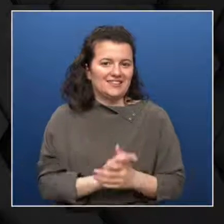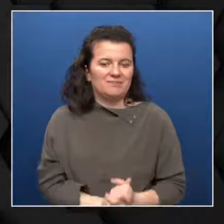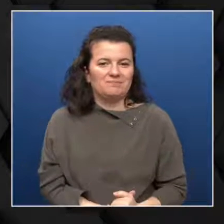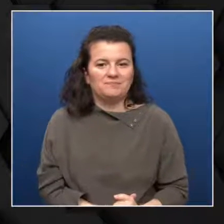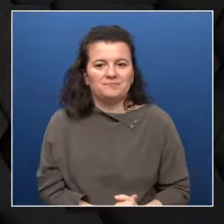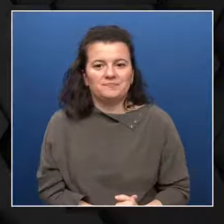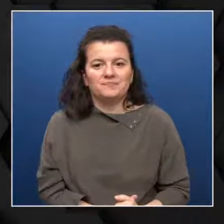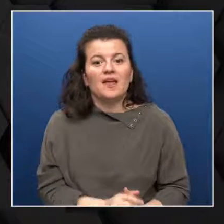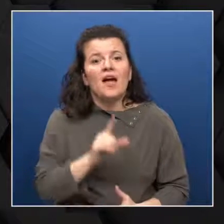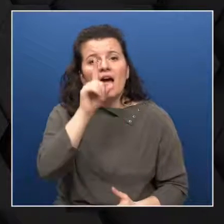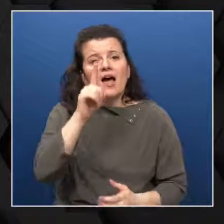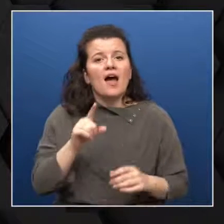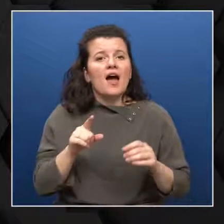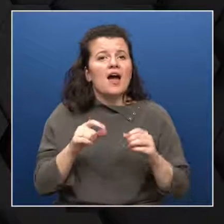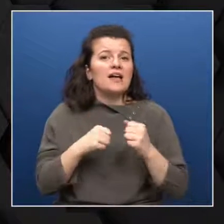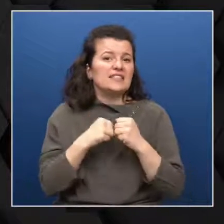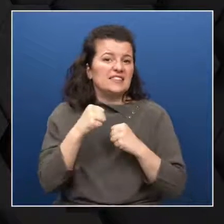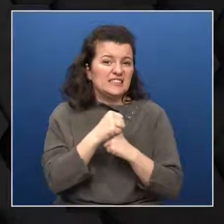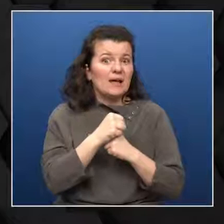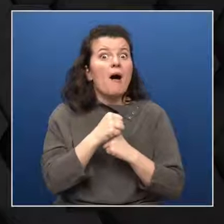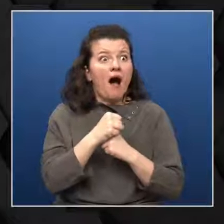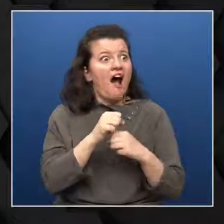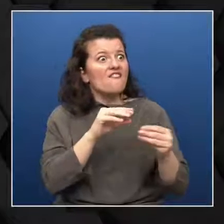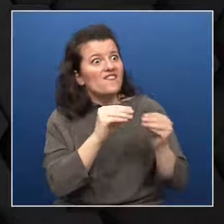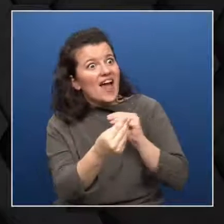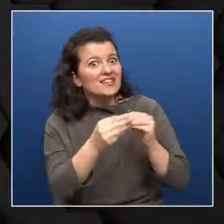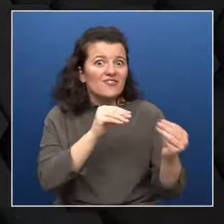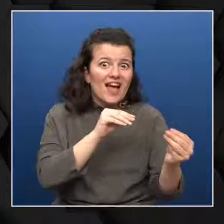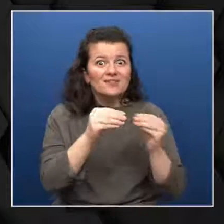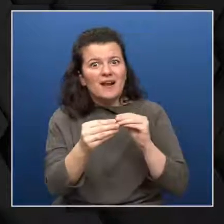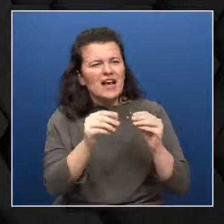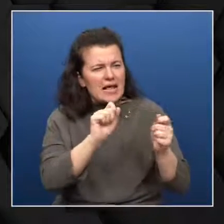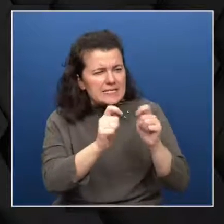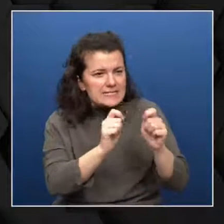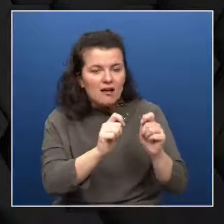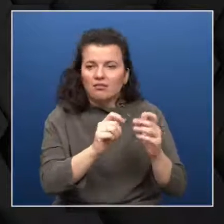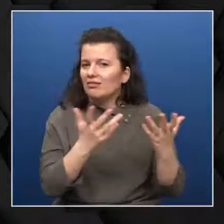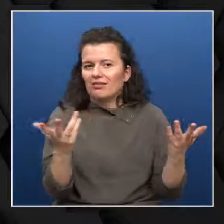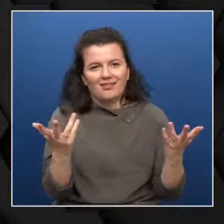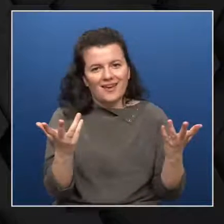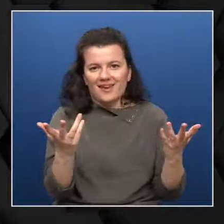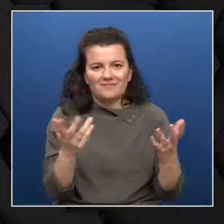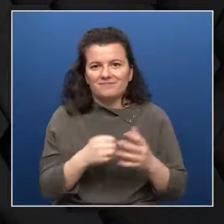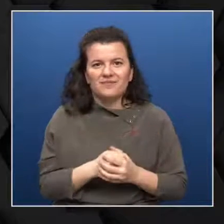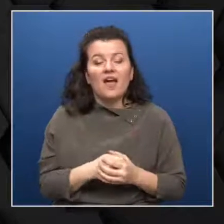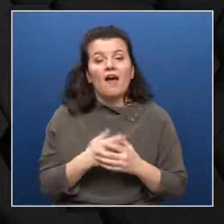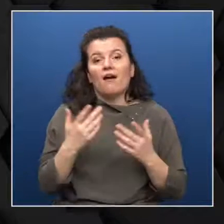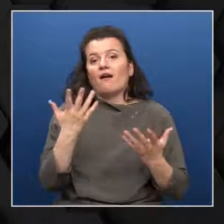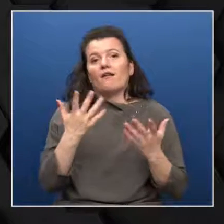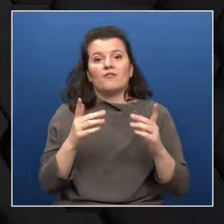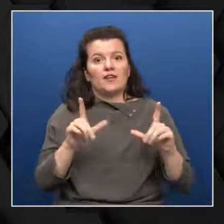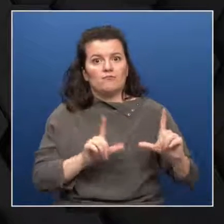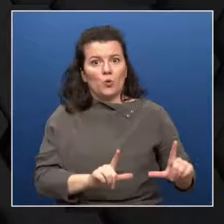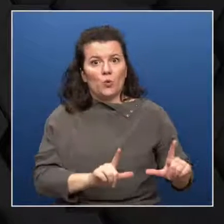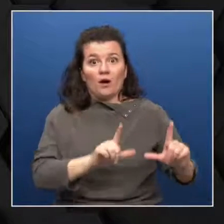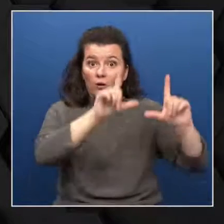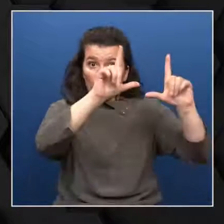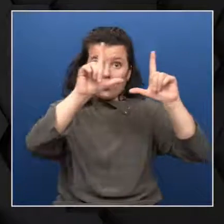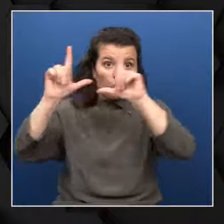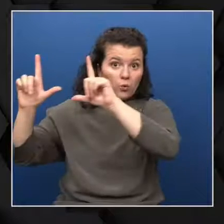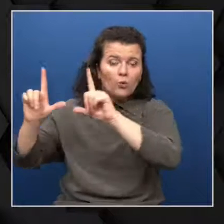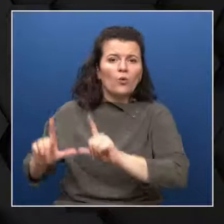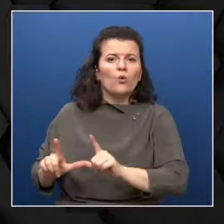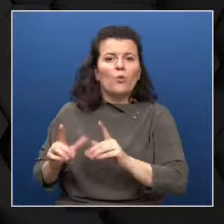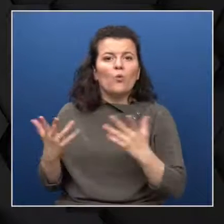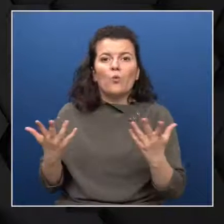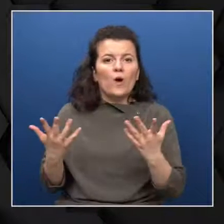systems are flexible, because the size and the location where the sign language interpreter is in the stream